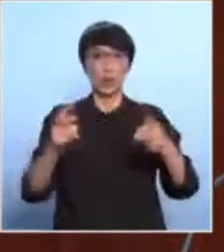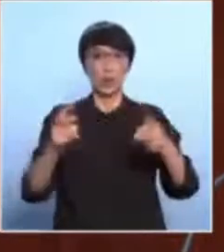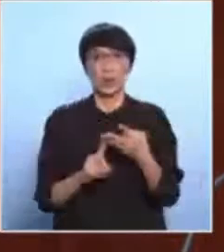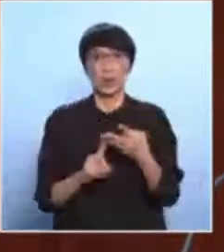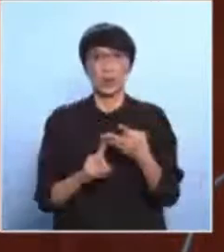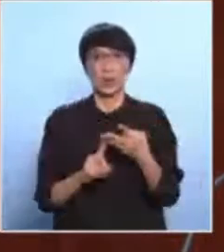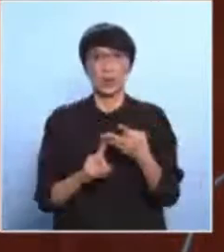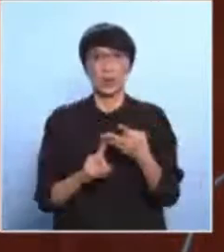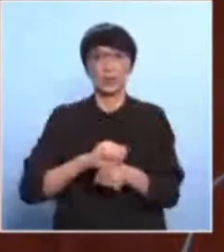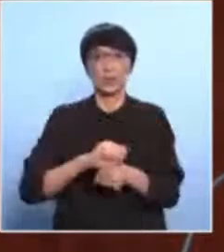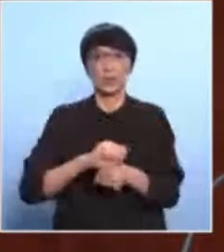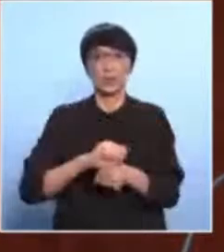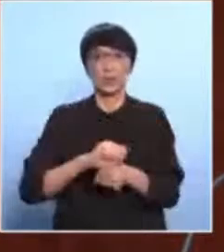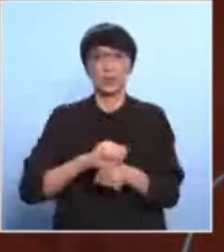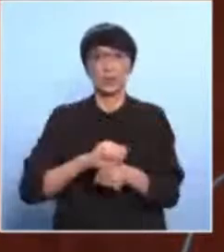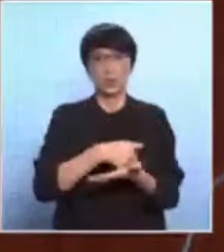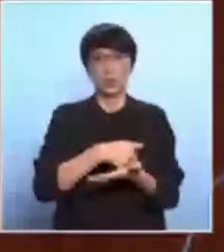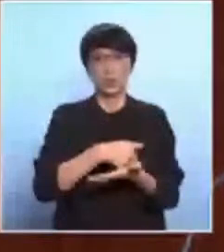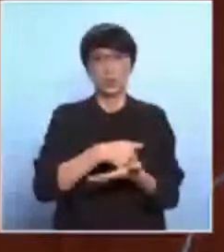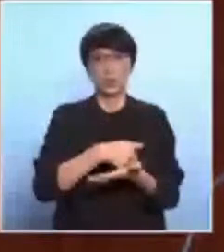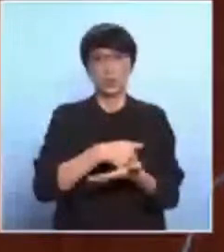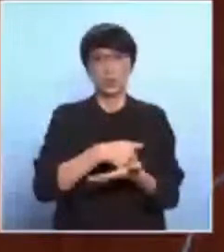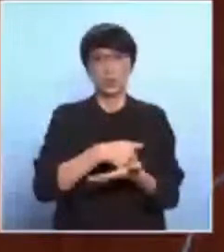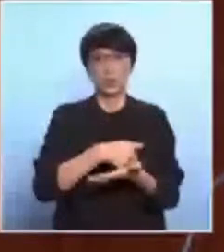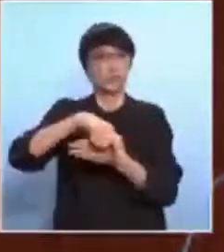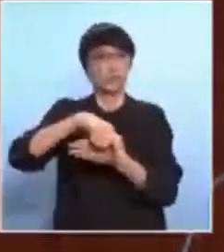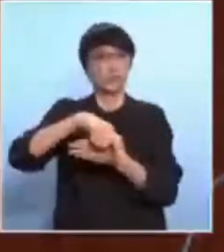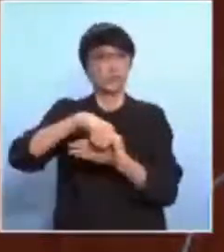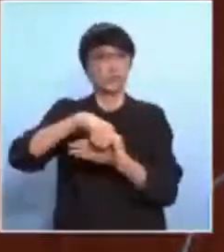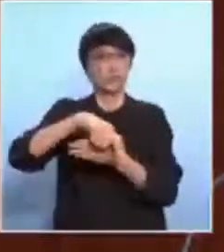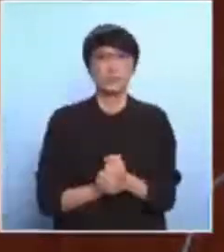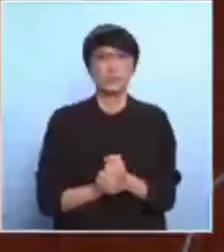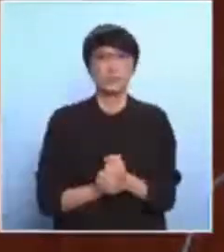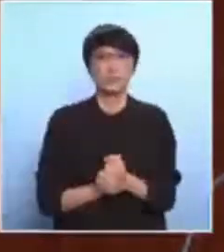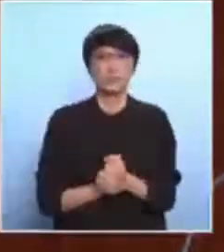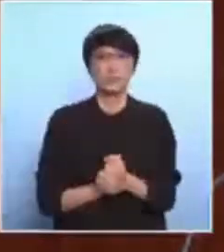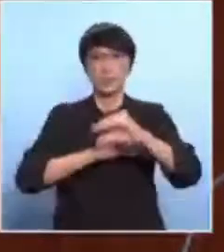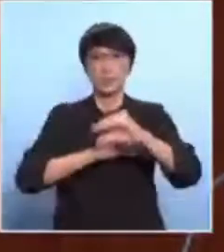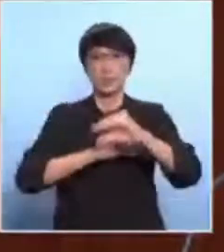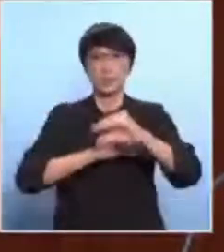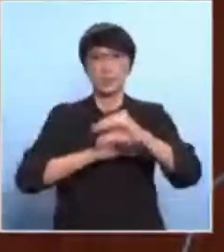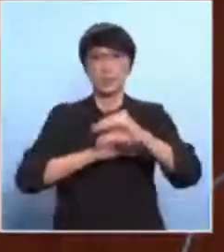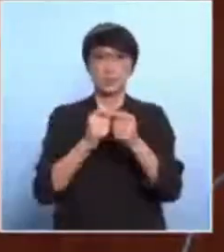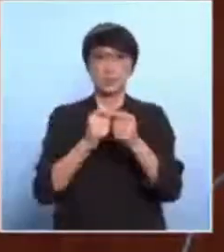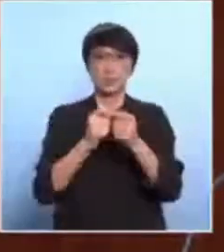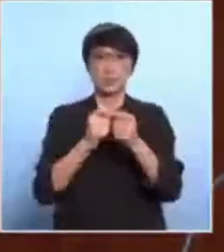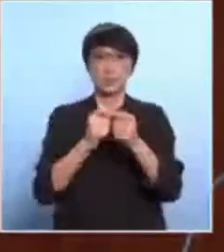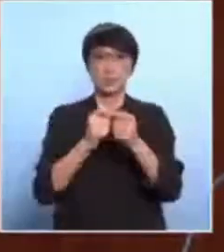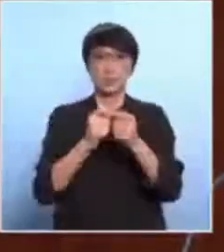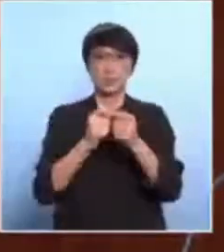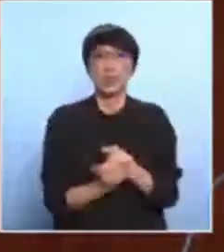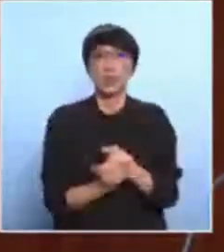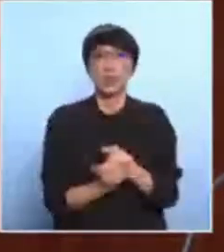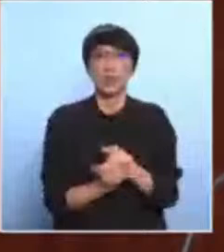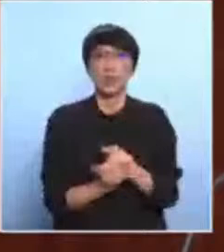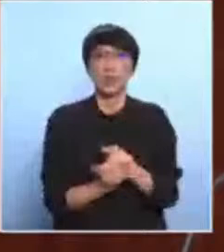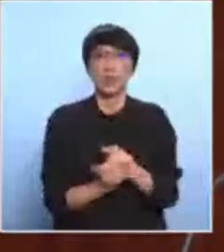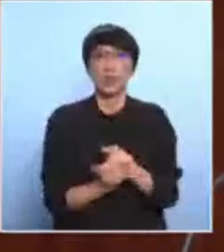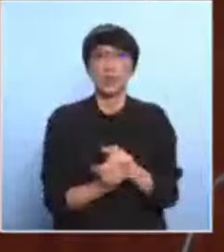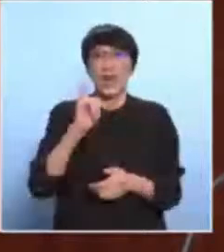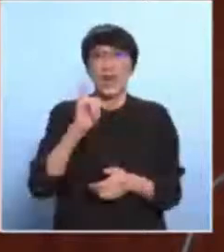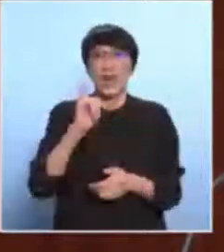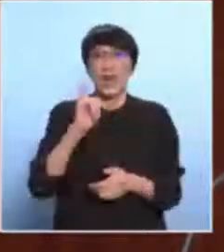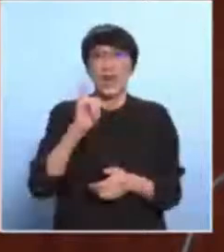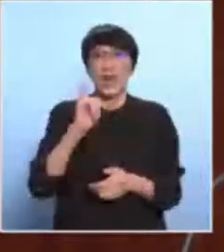building plans. Building Information Modeling, BIM, helps improve building design and speed